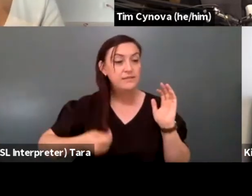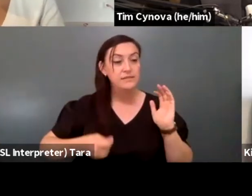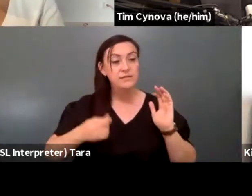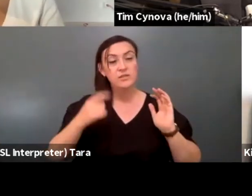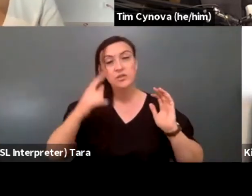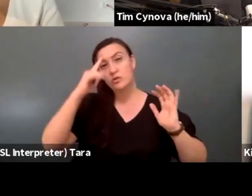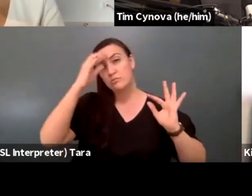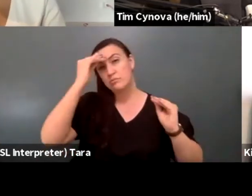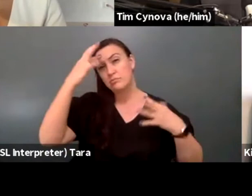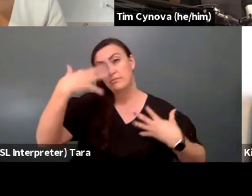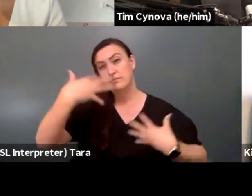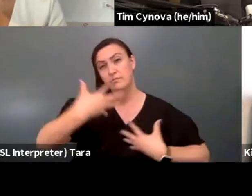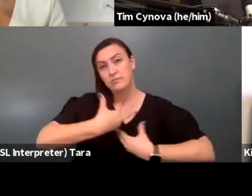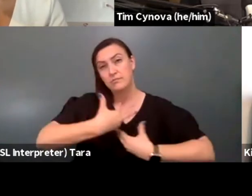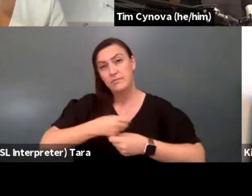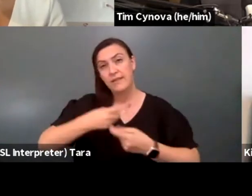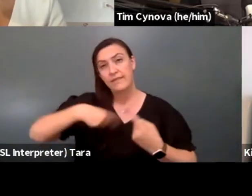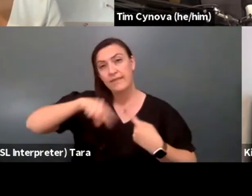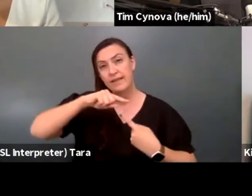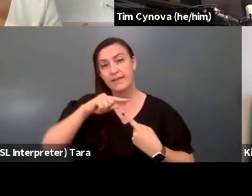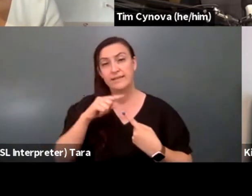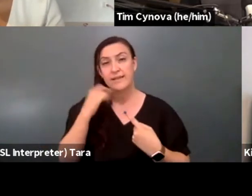following ideas.